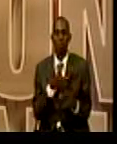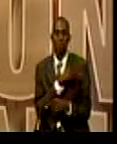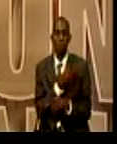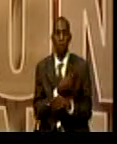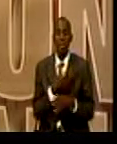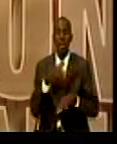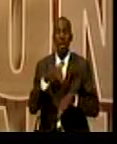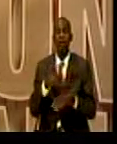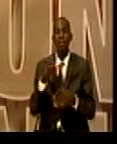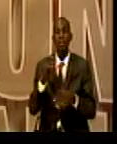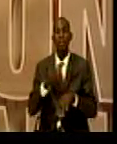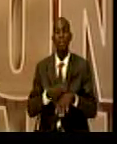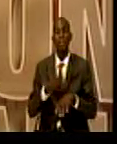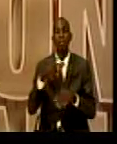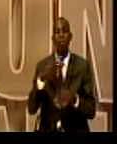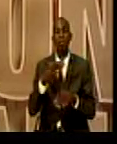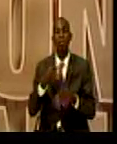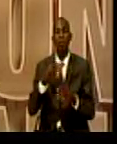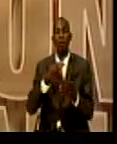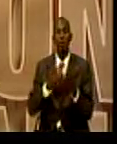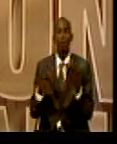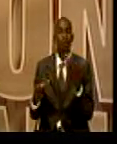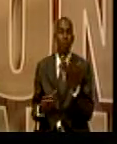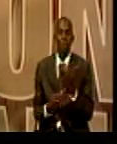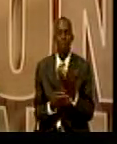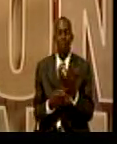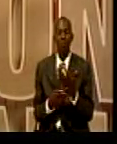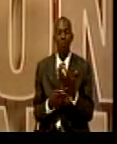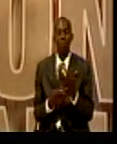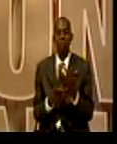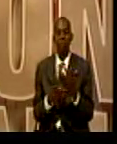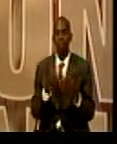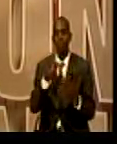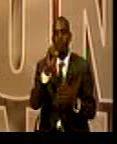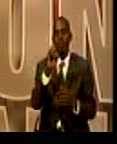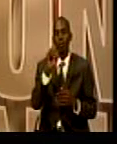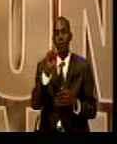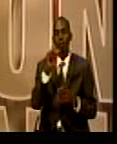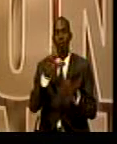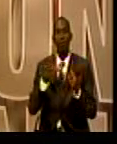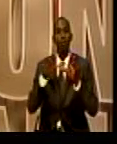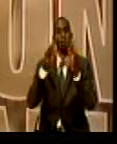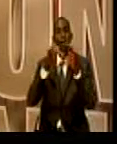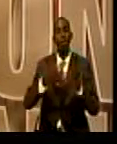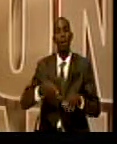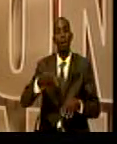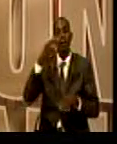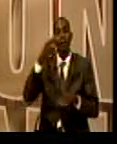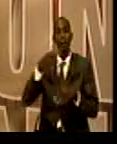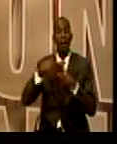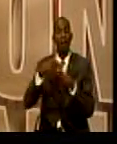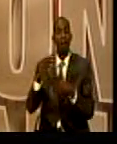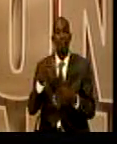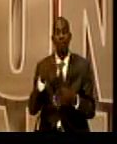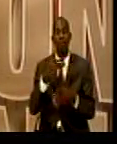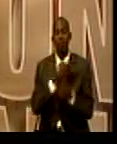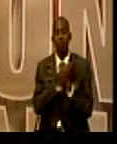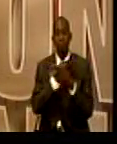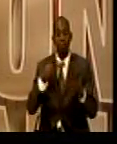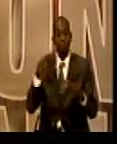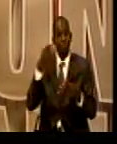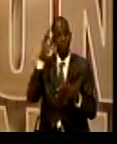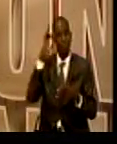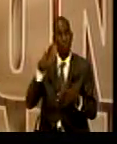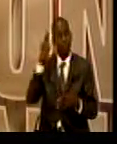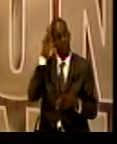in April crusade, so after the GS prayer, I was healed. Since then